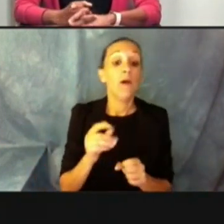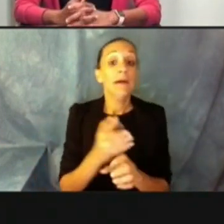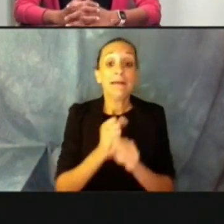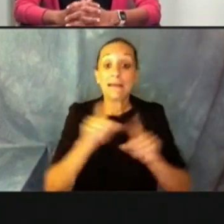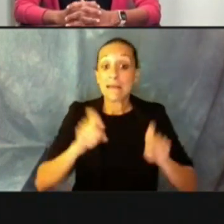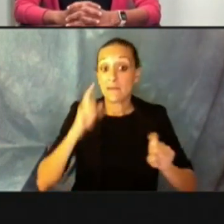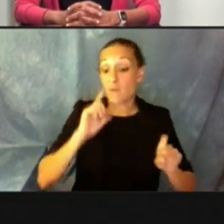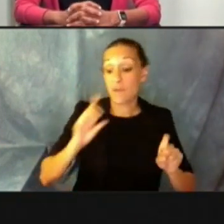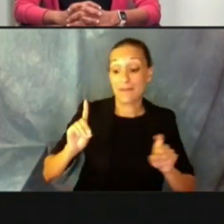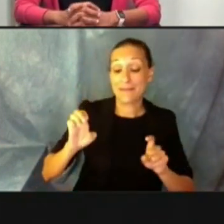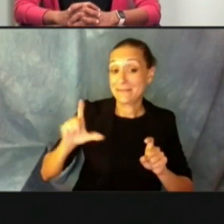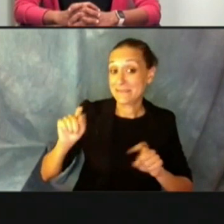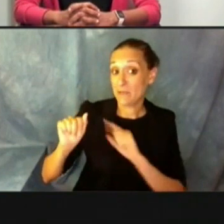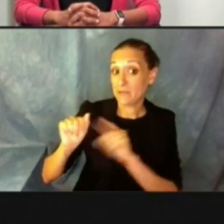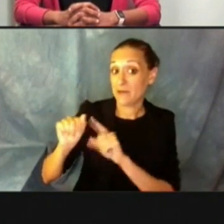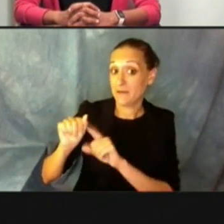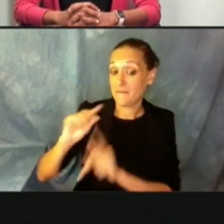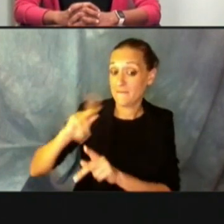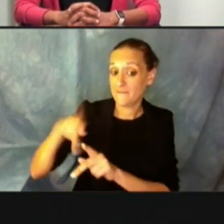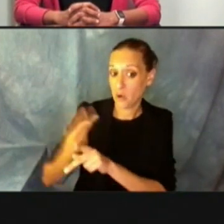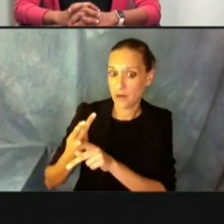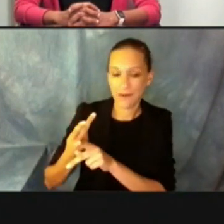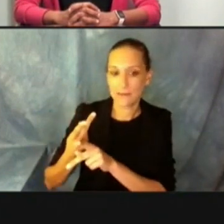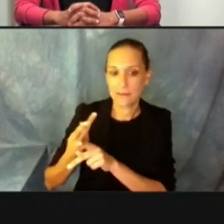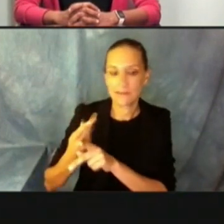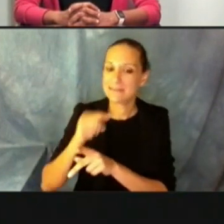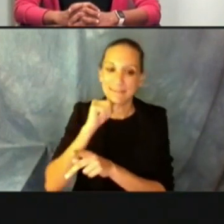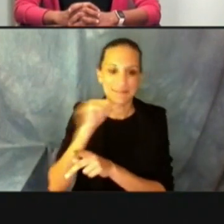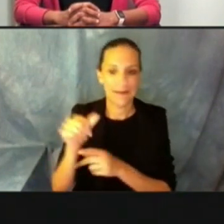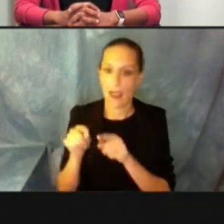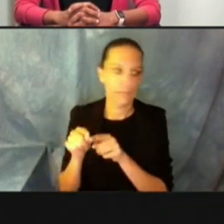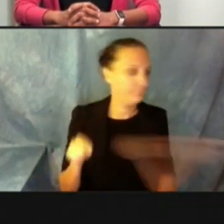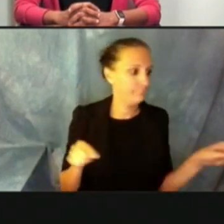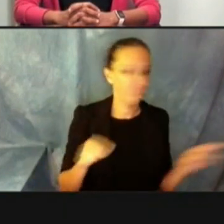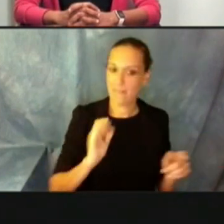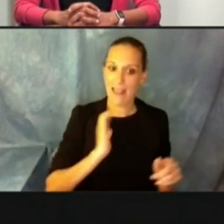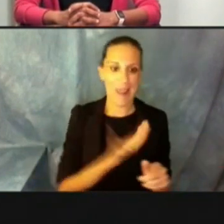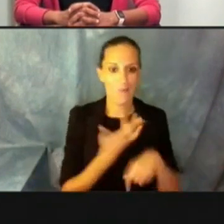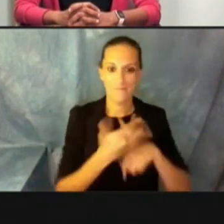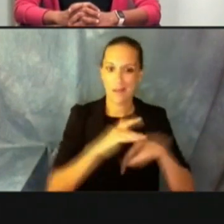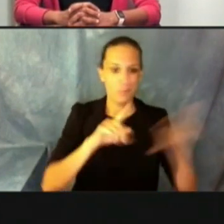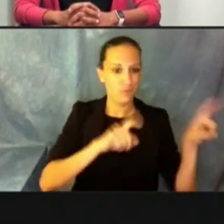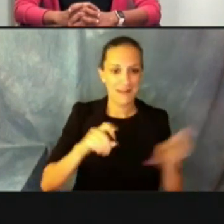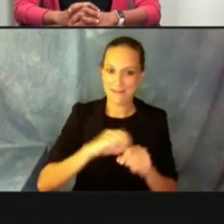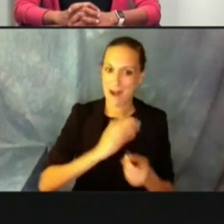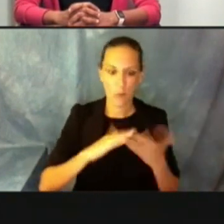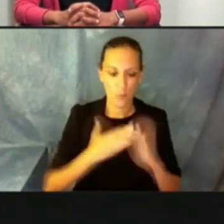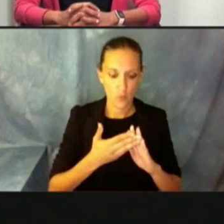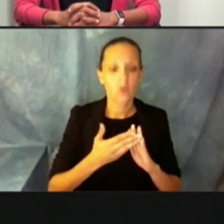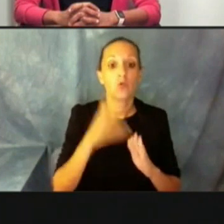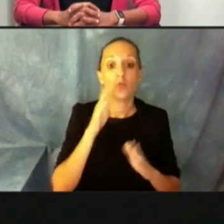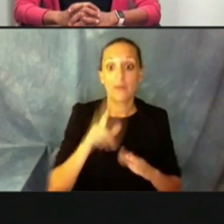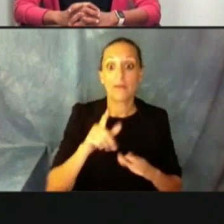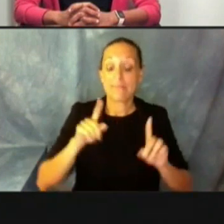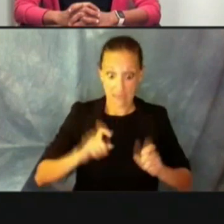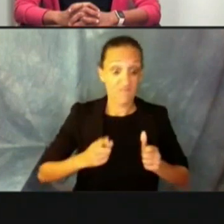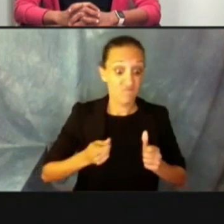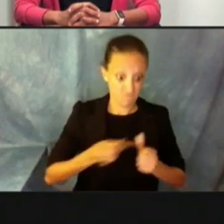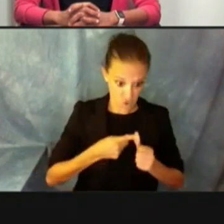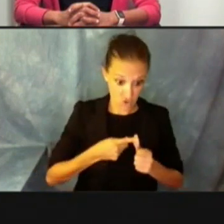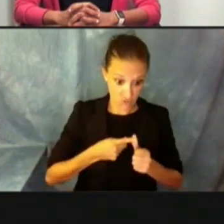a Delta variant would not be any of the tests that are available in our community. You would have to you get tested first, and